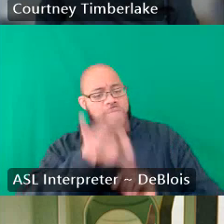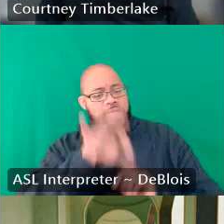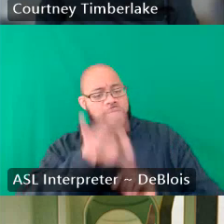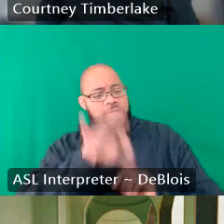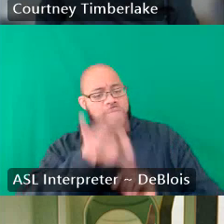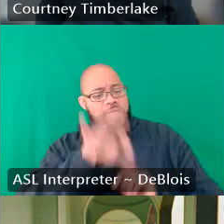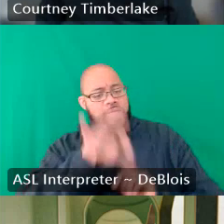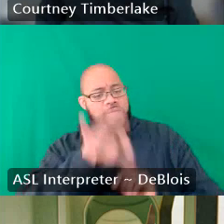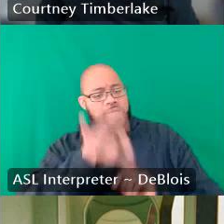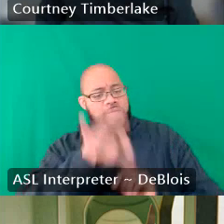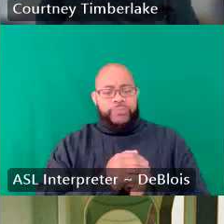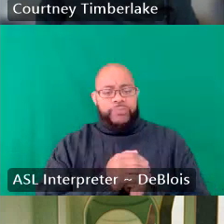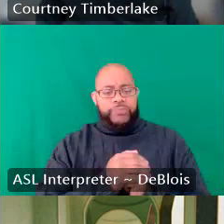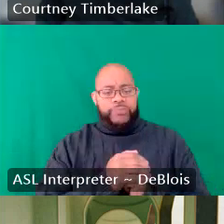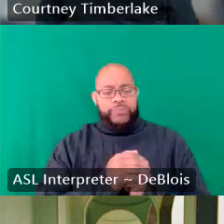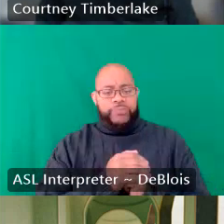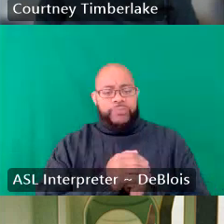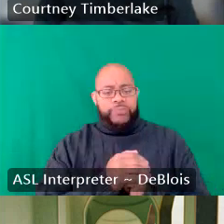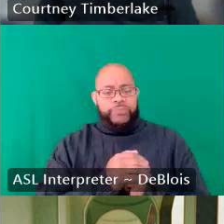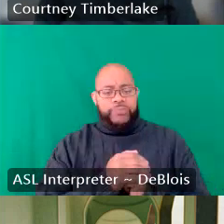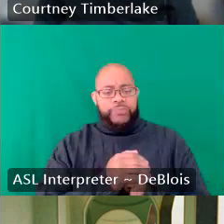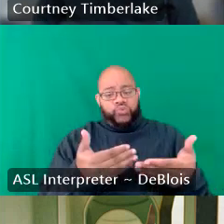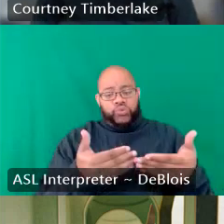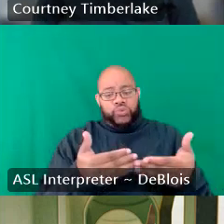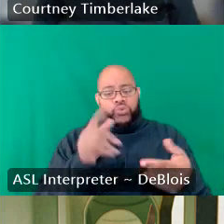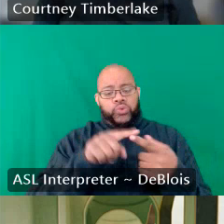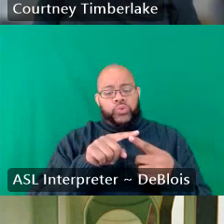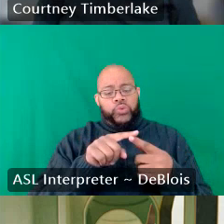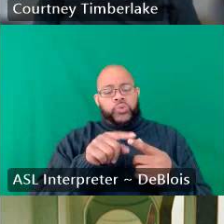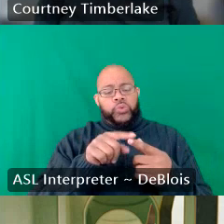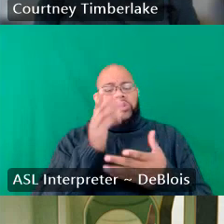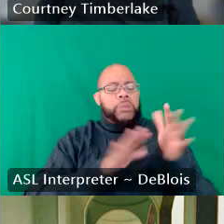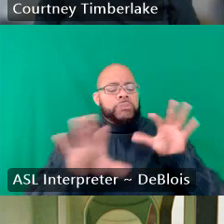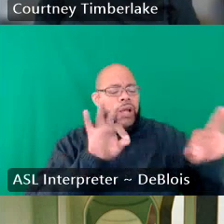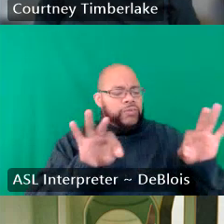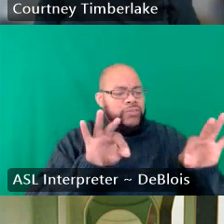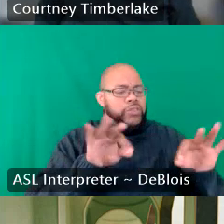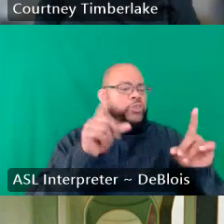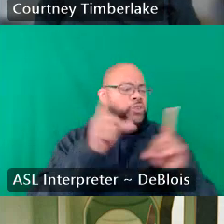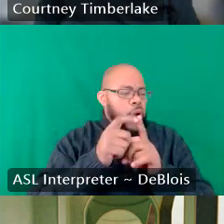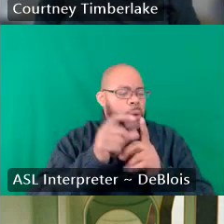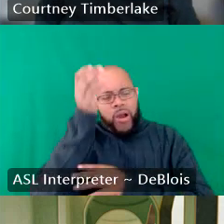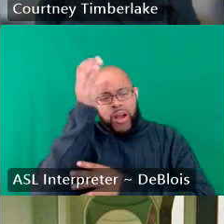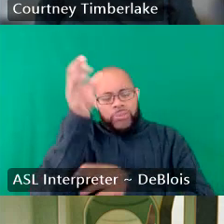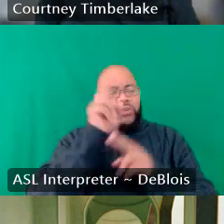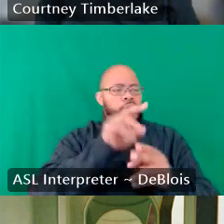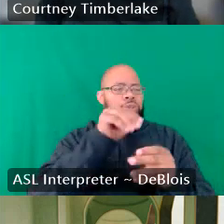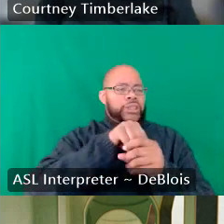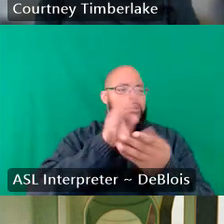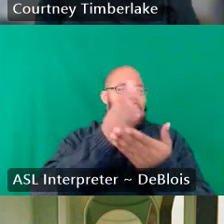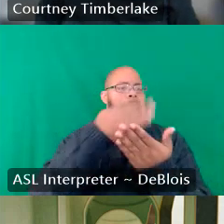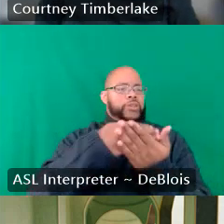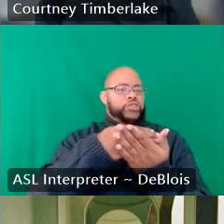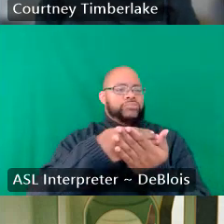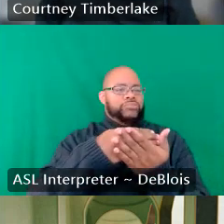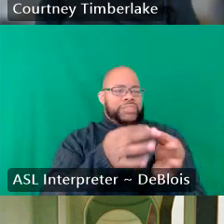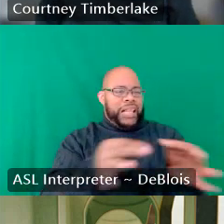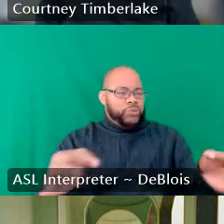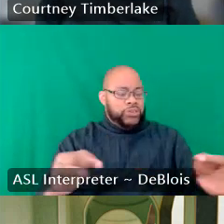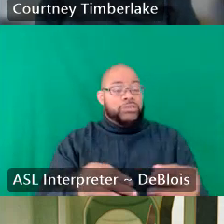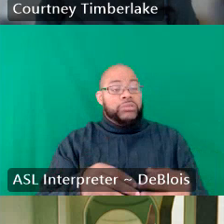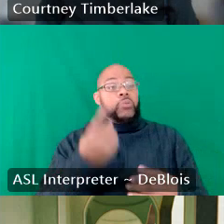In the process of this, we're going to introduce you to selected terms and concepts that are used in federal budgeting, because one of the main